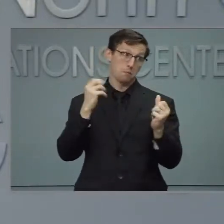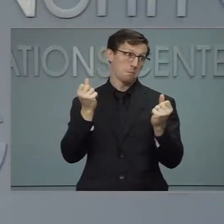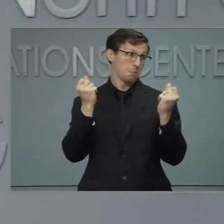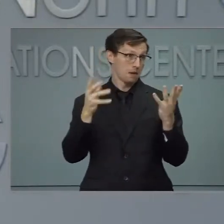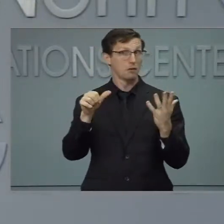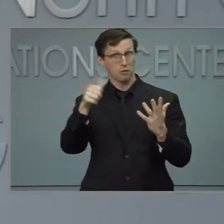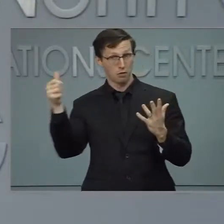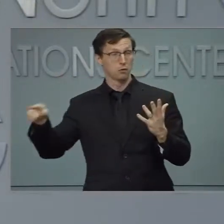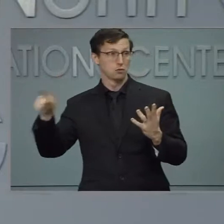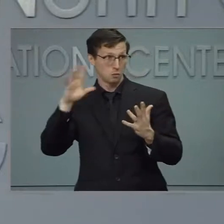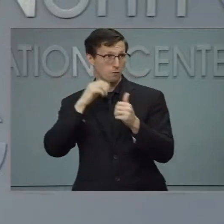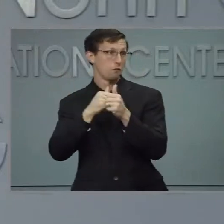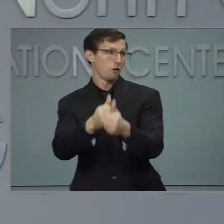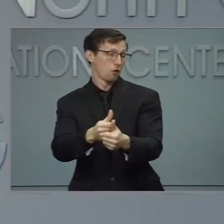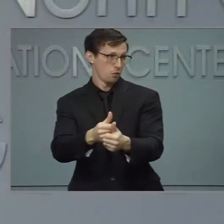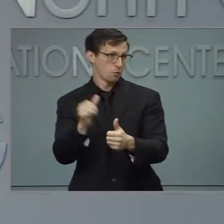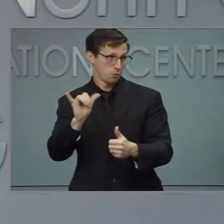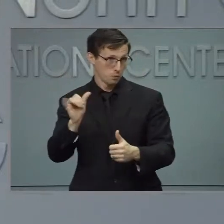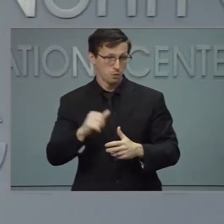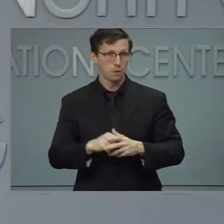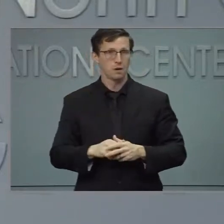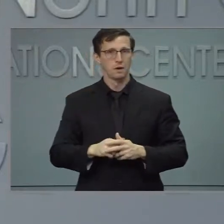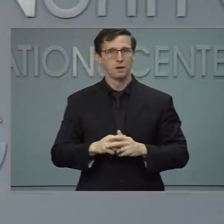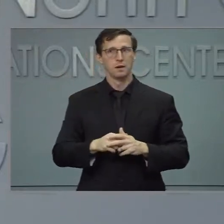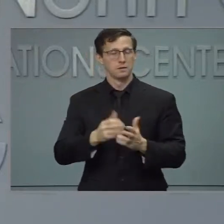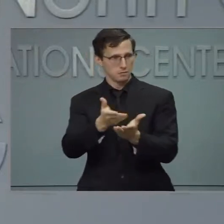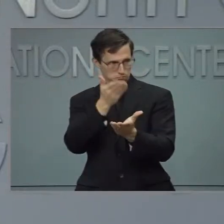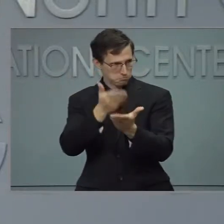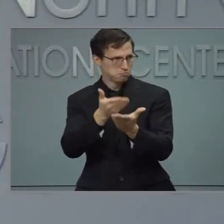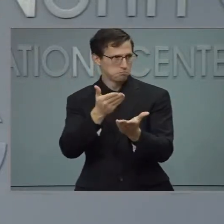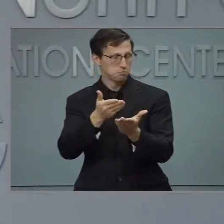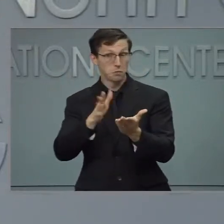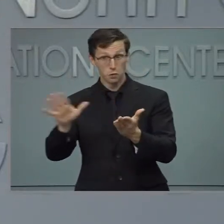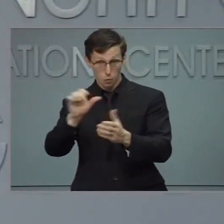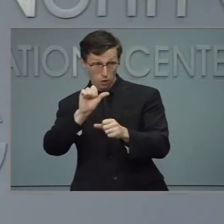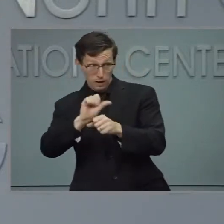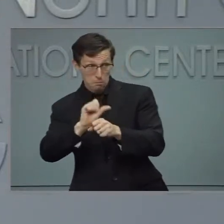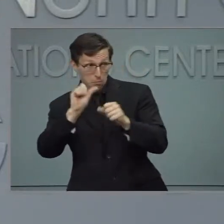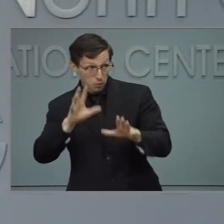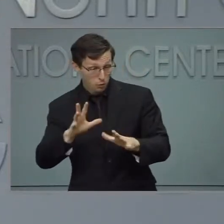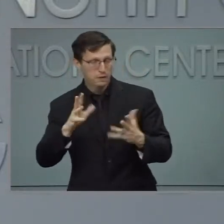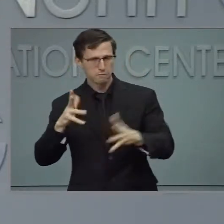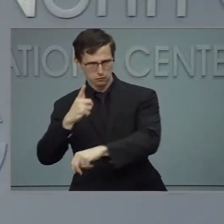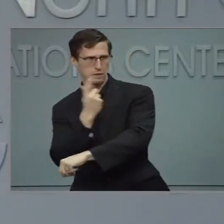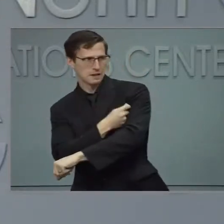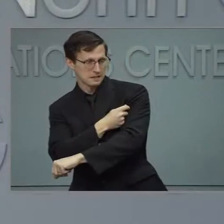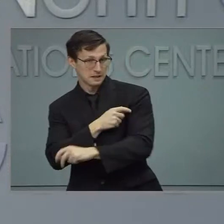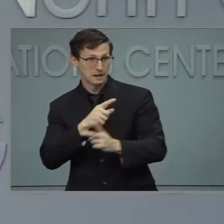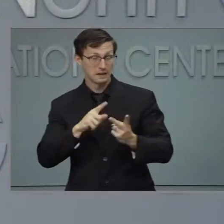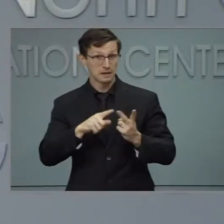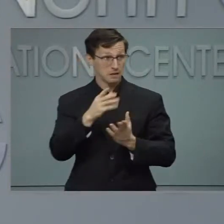well, verifying that employees are vaccinated, making sure that those who are